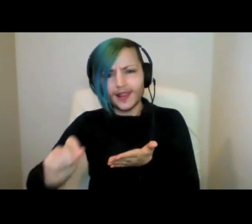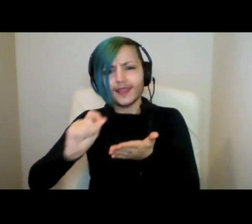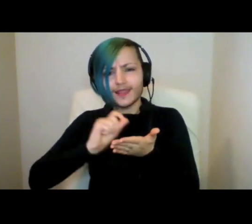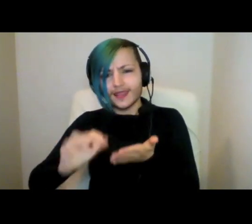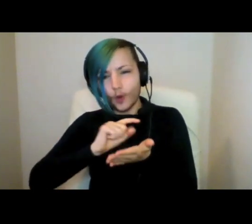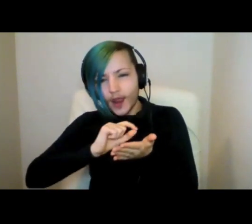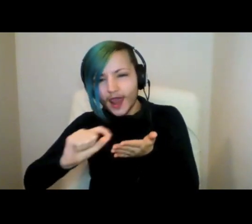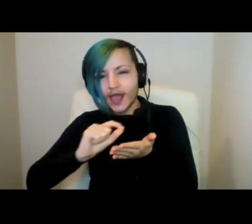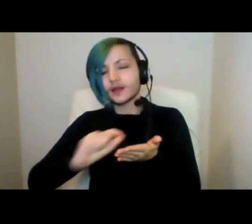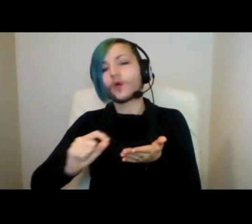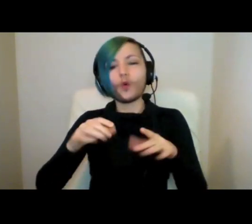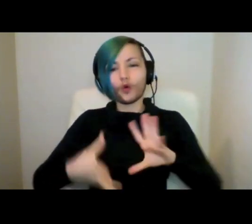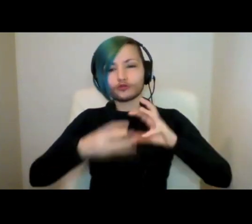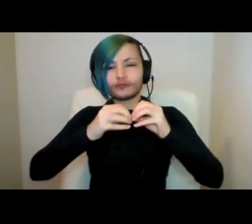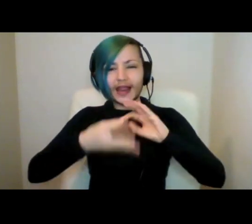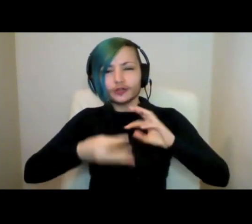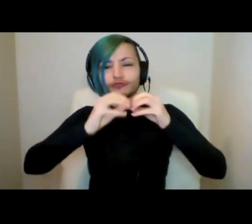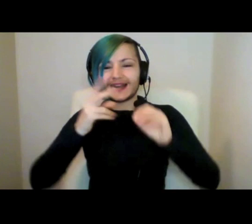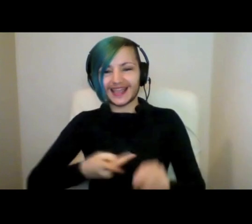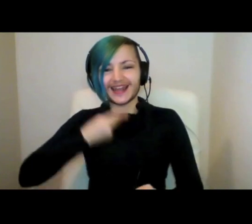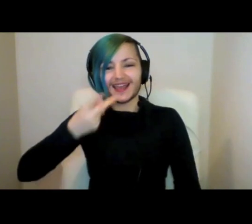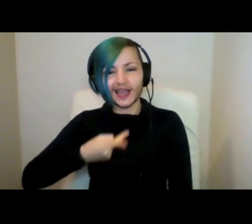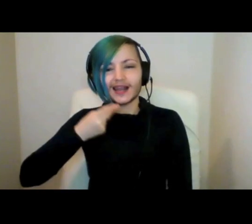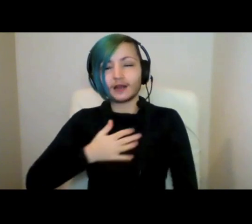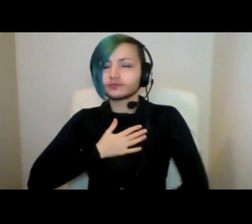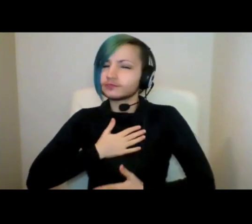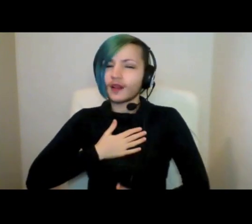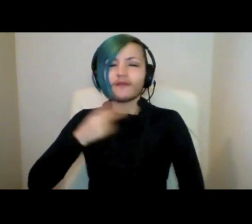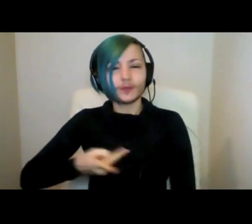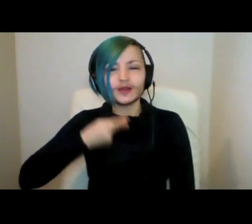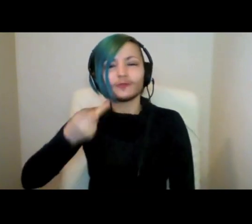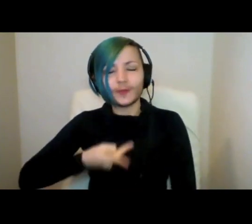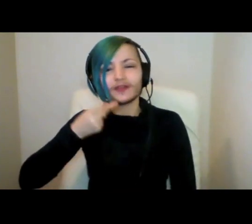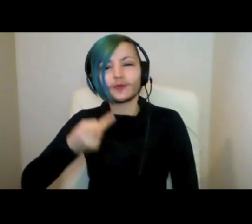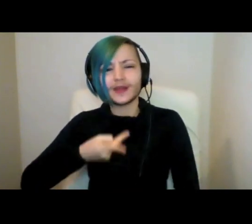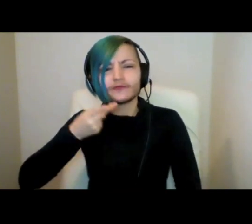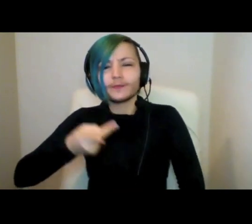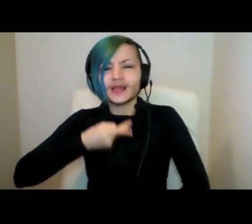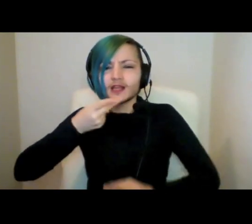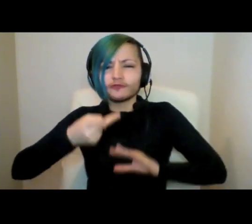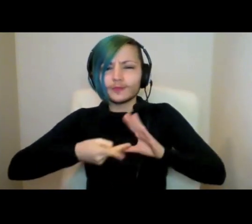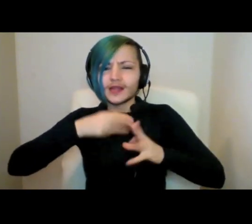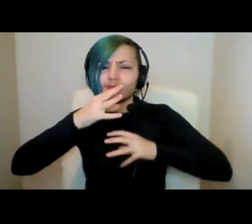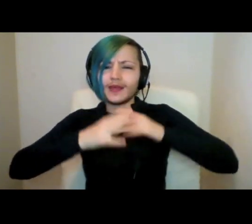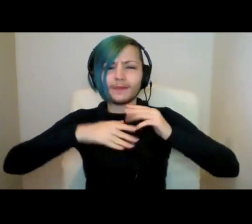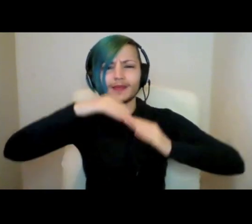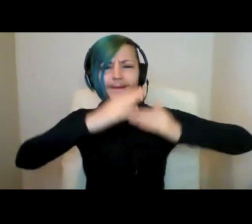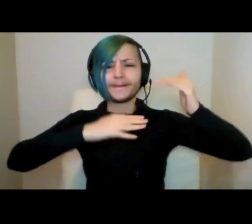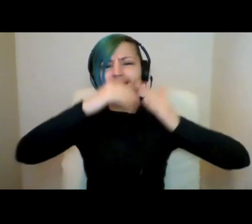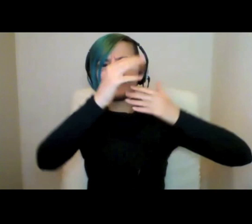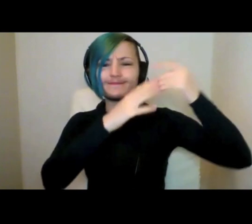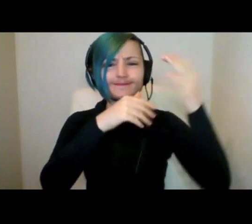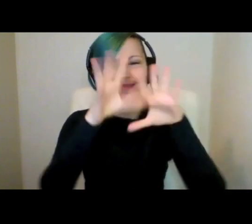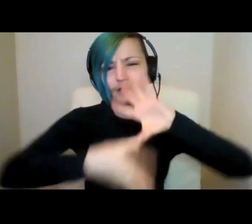creating forms, and she likes to repeat actions until forms and lines build and build and build.